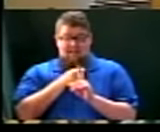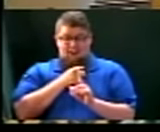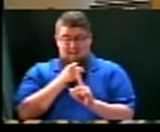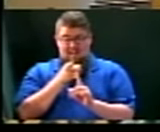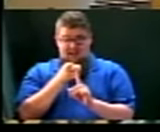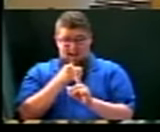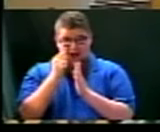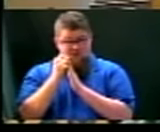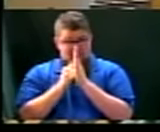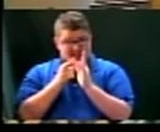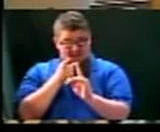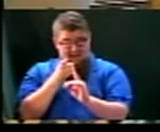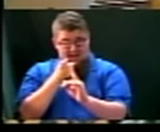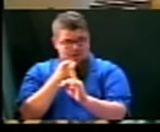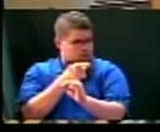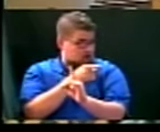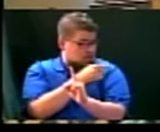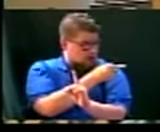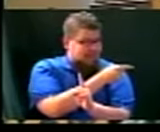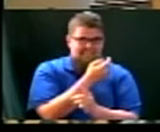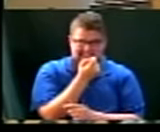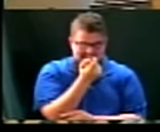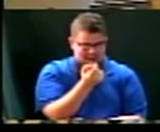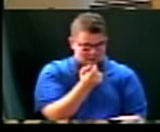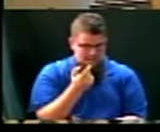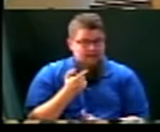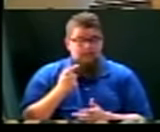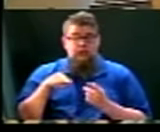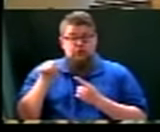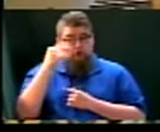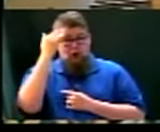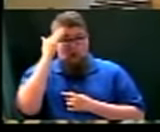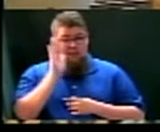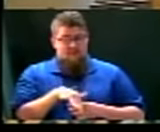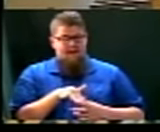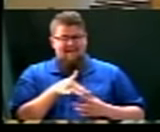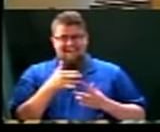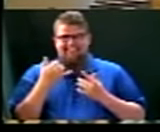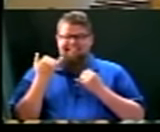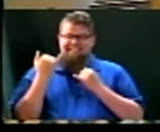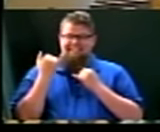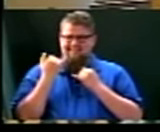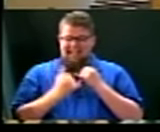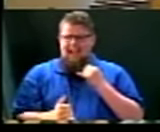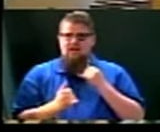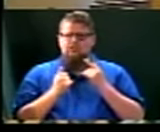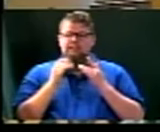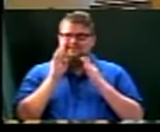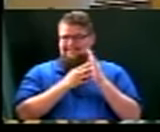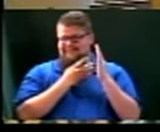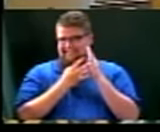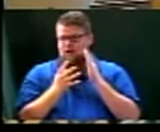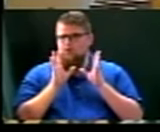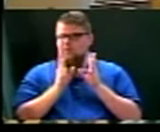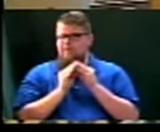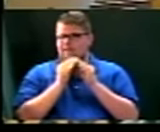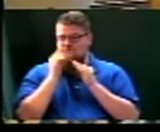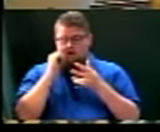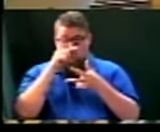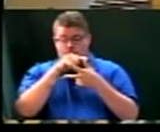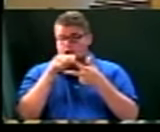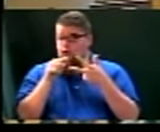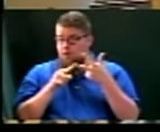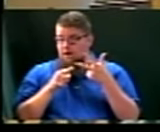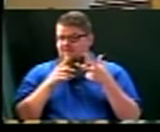agenda for just a bit. As most of you are aware, tonight is the last regularly scheduled meeting for three of our